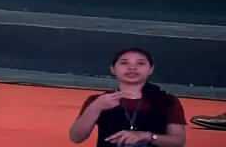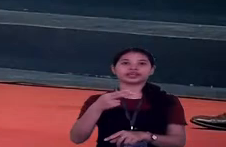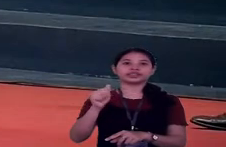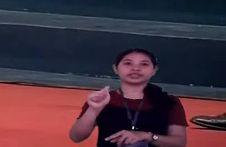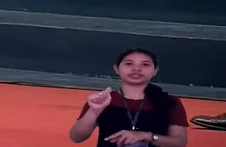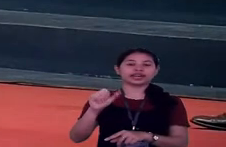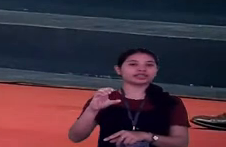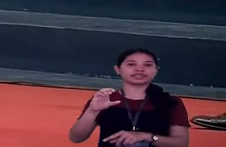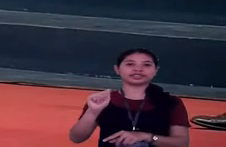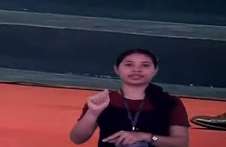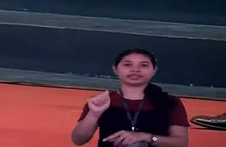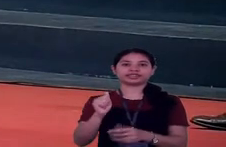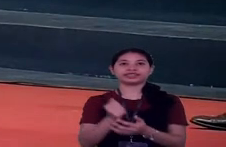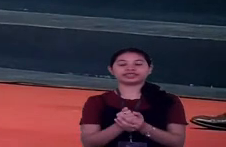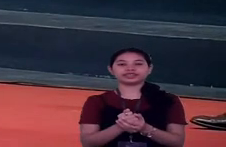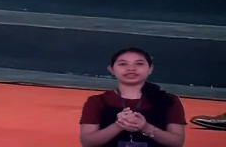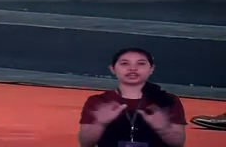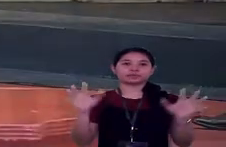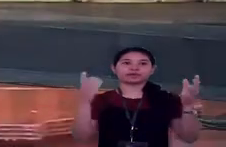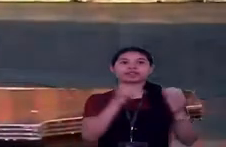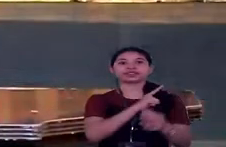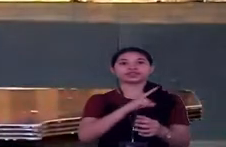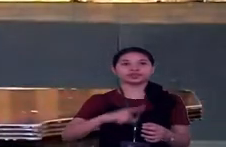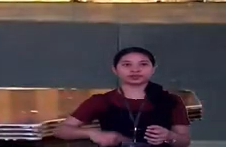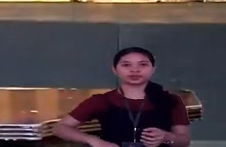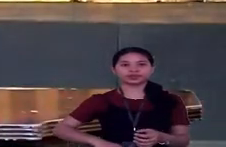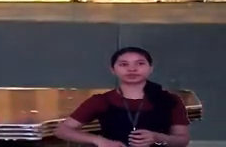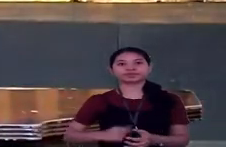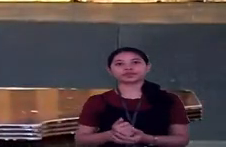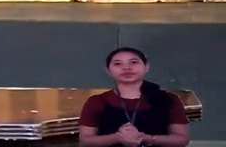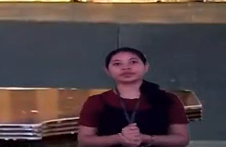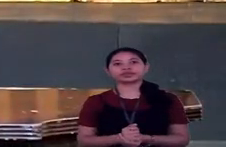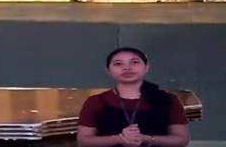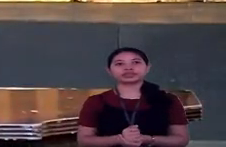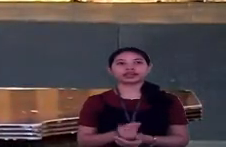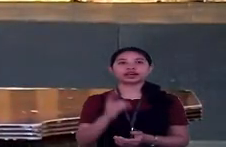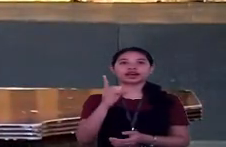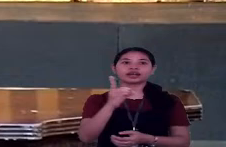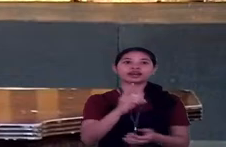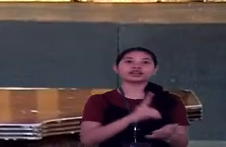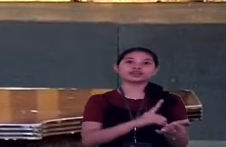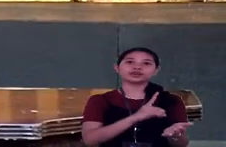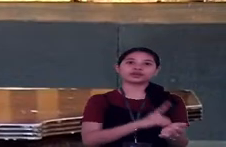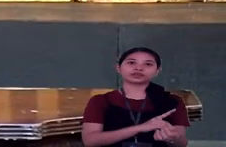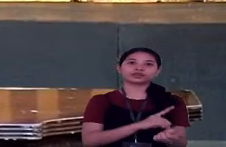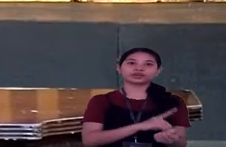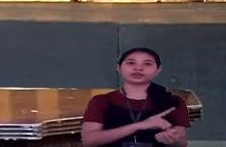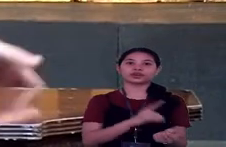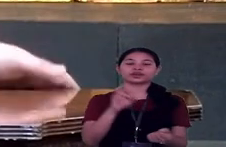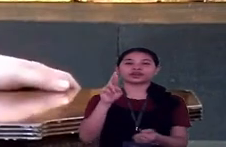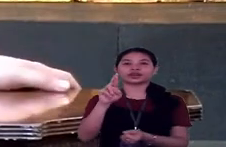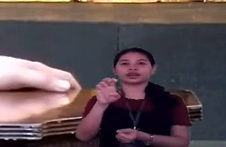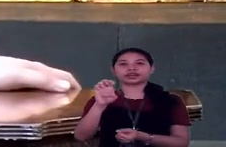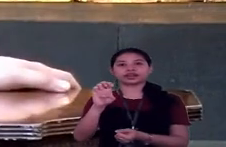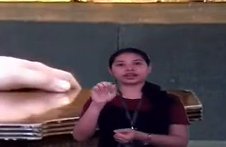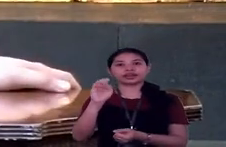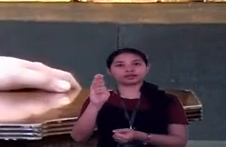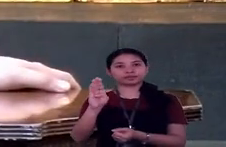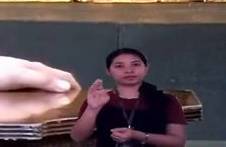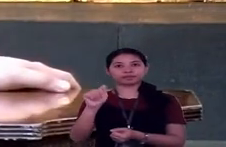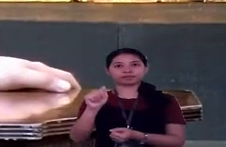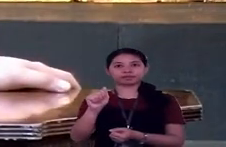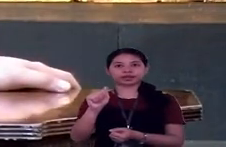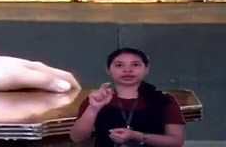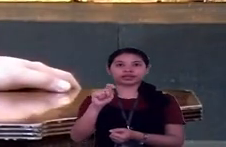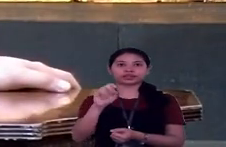mission field, and we praise the Lord for that. Well, Dr. Ribaton is a pastor of Manapla Bible Baptist